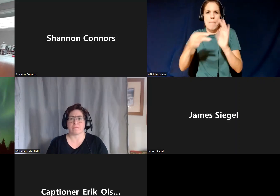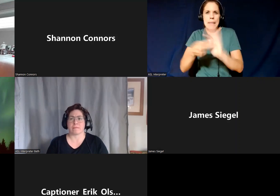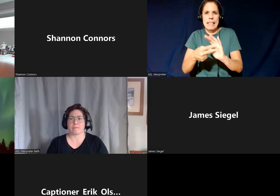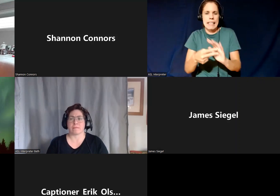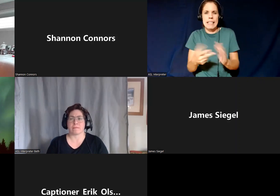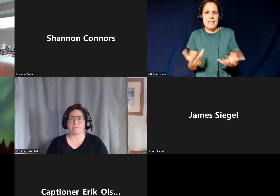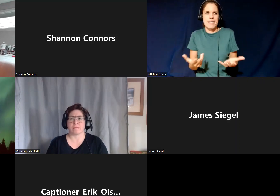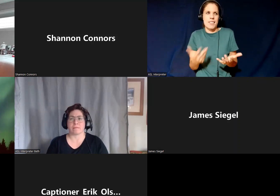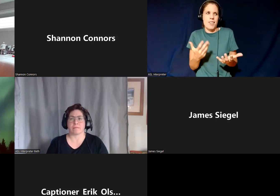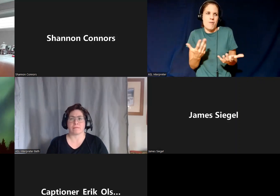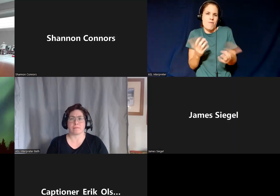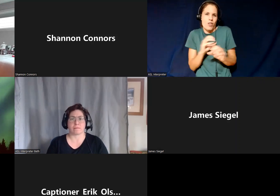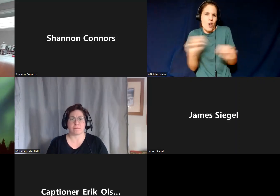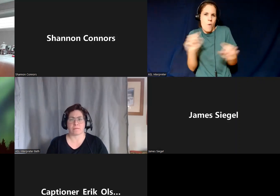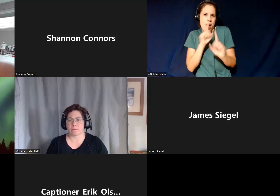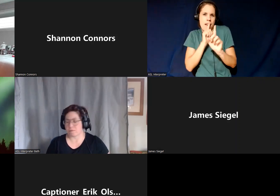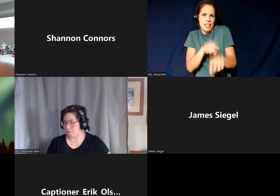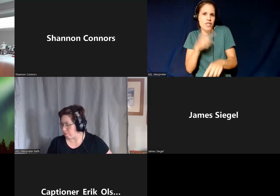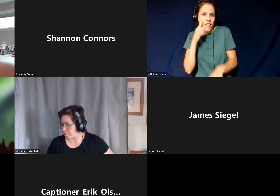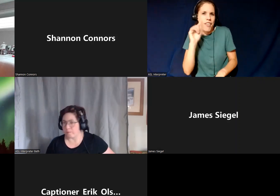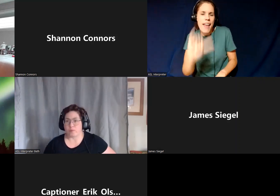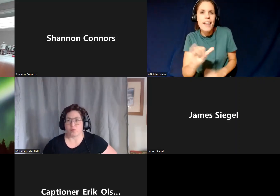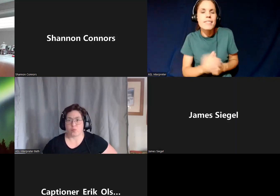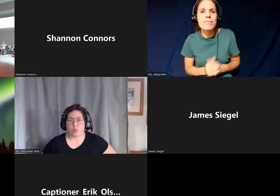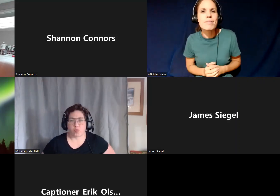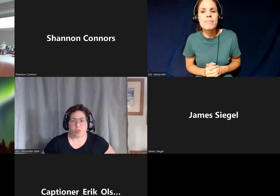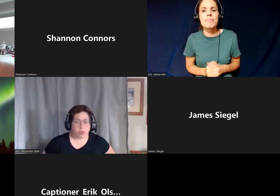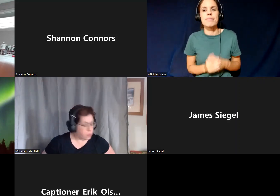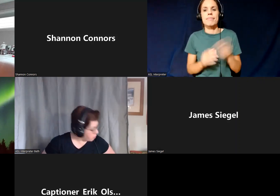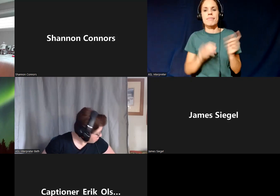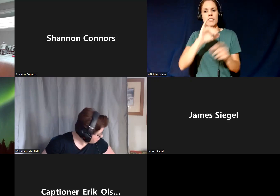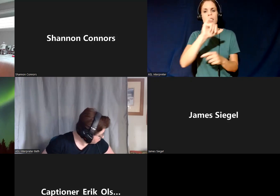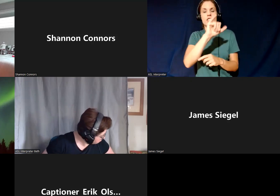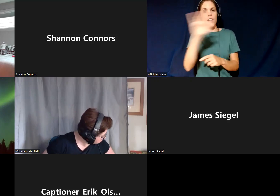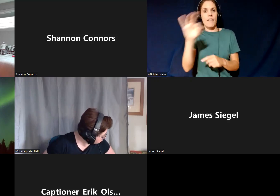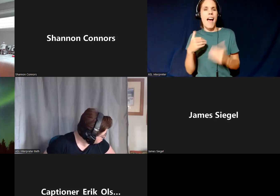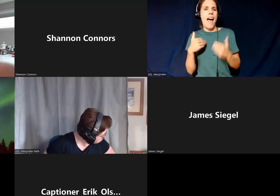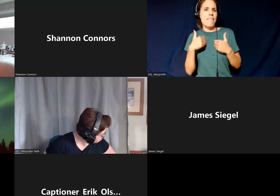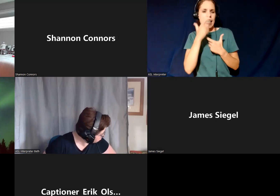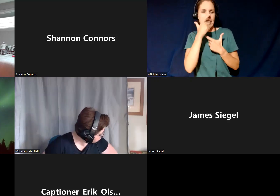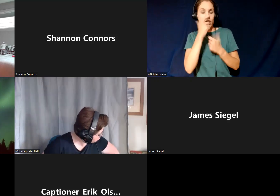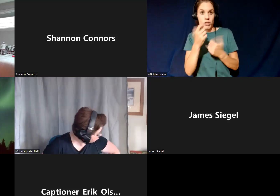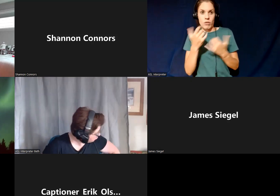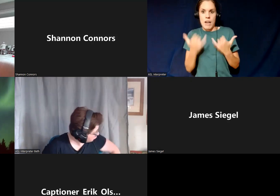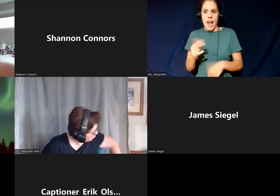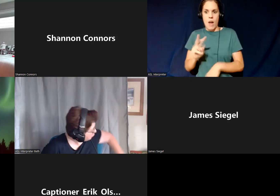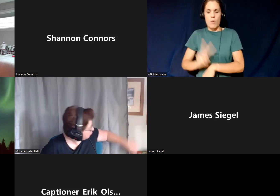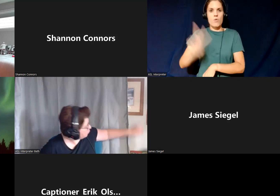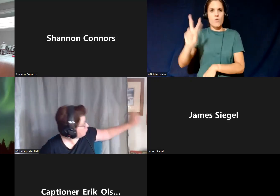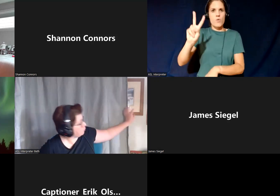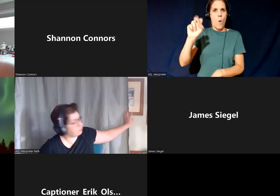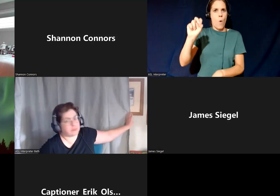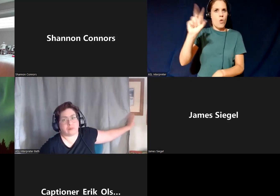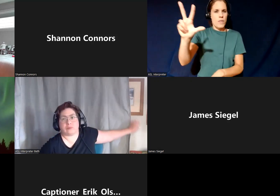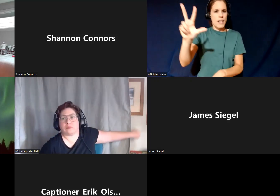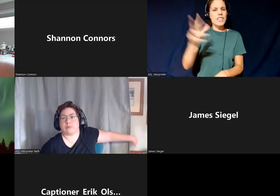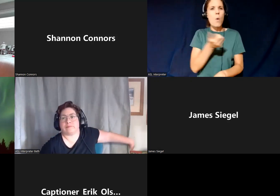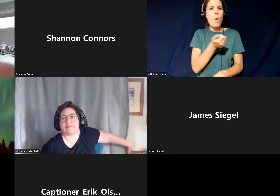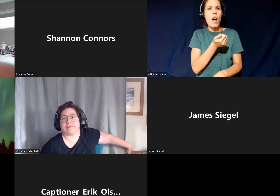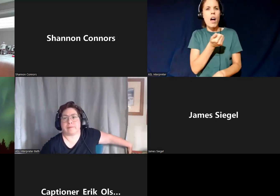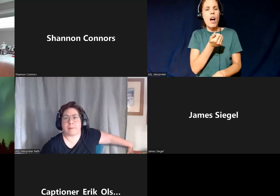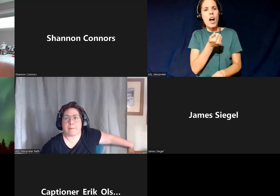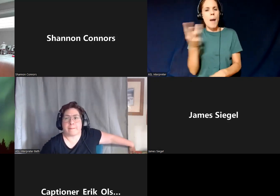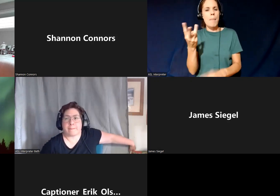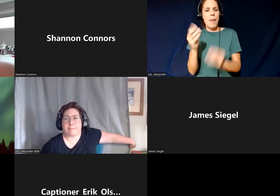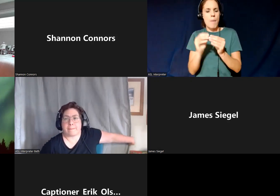effectively. So here's an interesting one from Dorothy. And again, we are at 2:03, so we'll just take a couple more questions because we